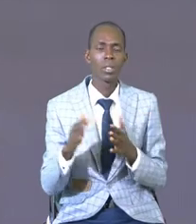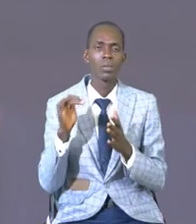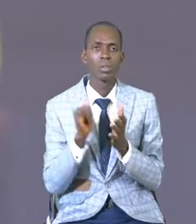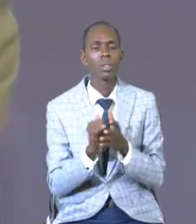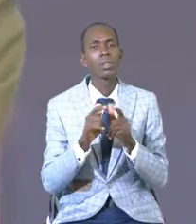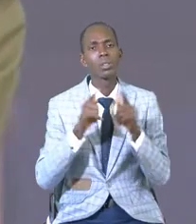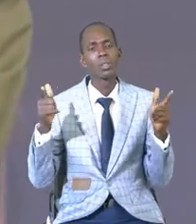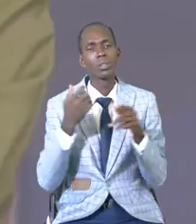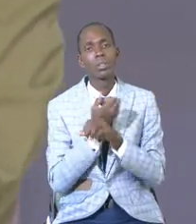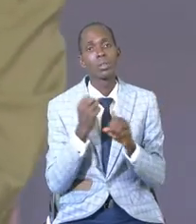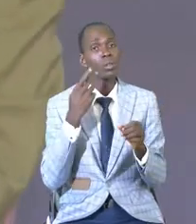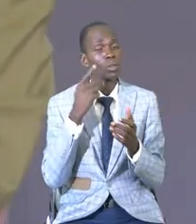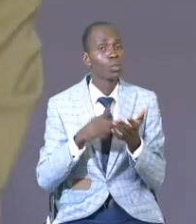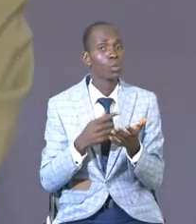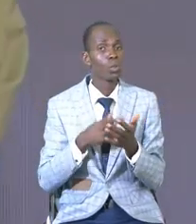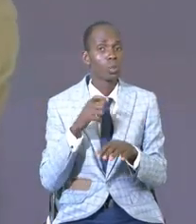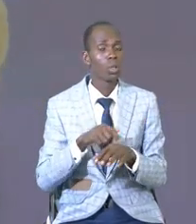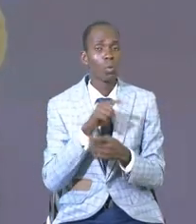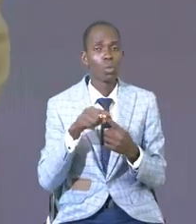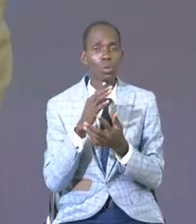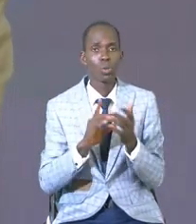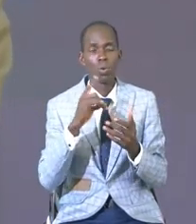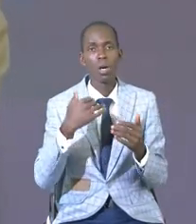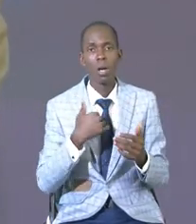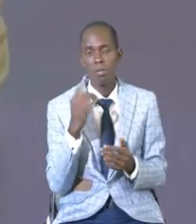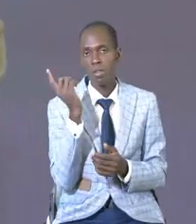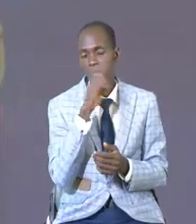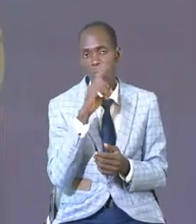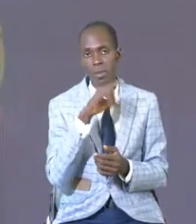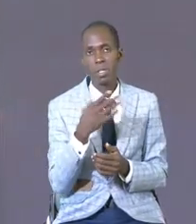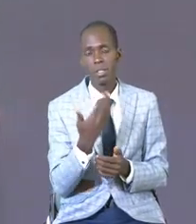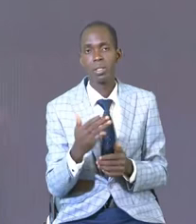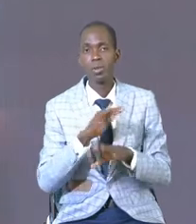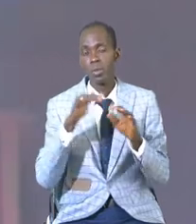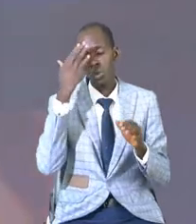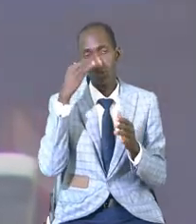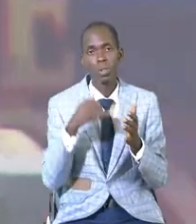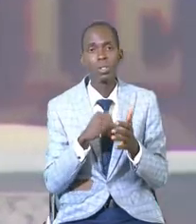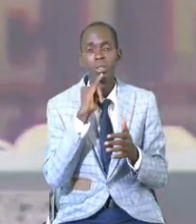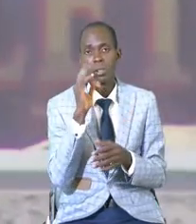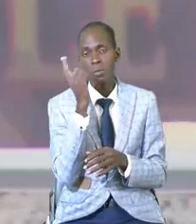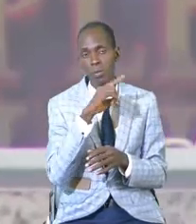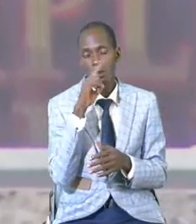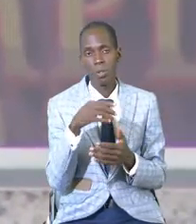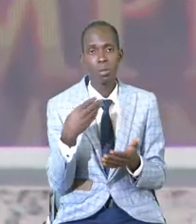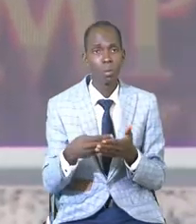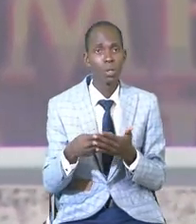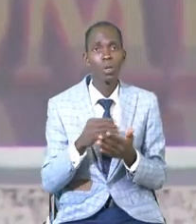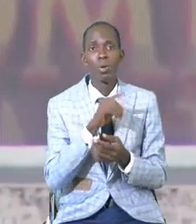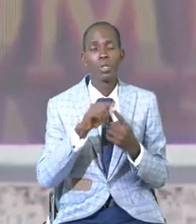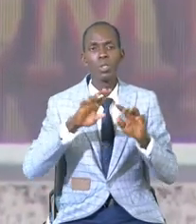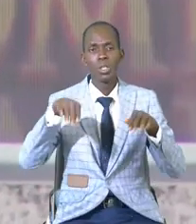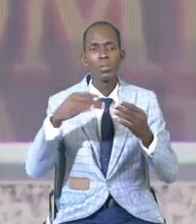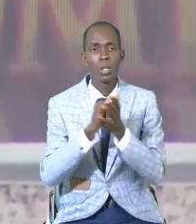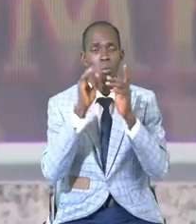when somebody has a counterfeit and he doesn't know his counterfeit currency, when you give him the genuine,